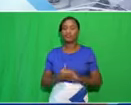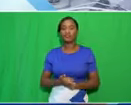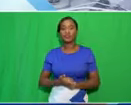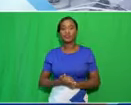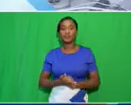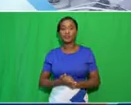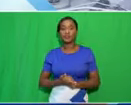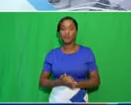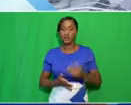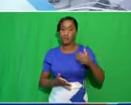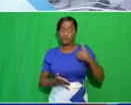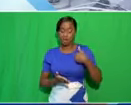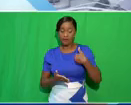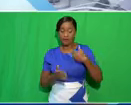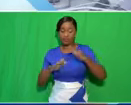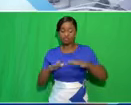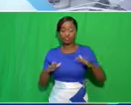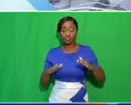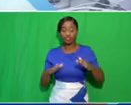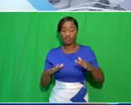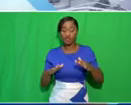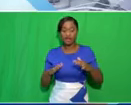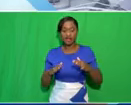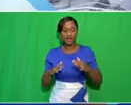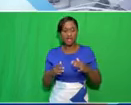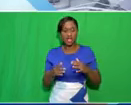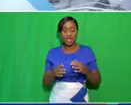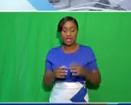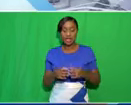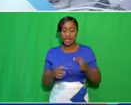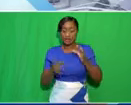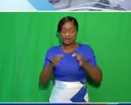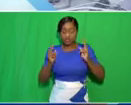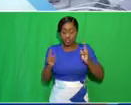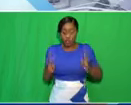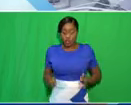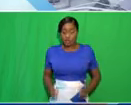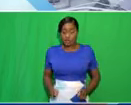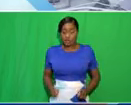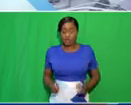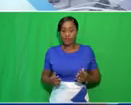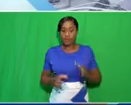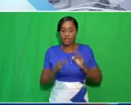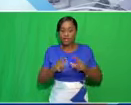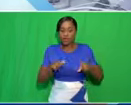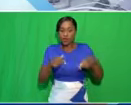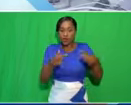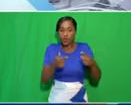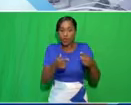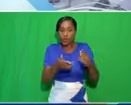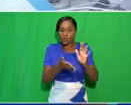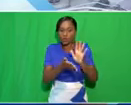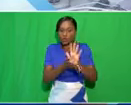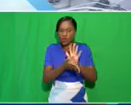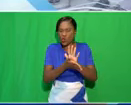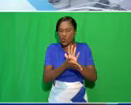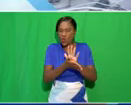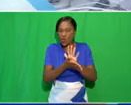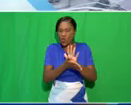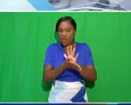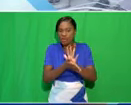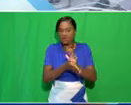Addition to this, we have children being valued and devalued based on the uniform they wear. So you attend a particular school, and because the